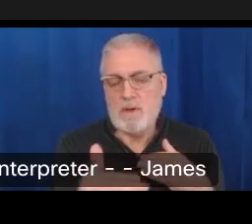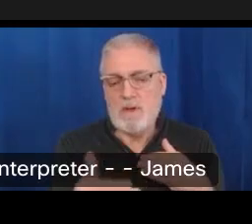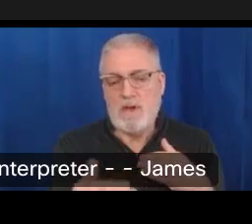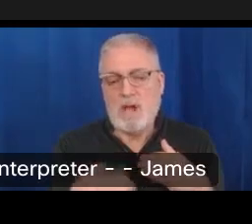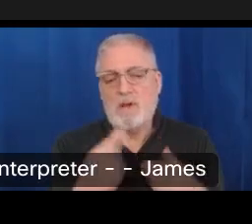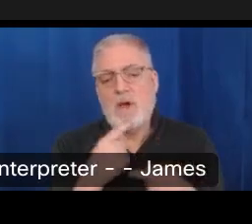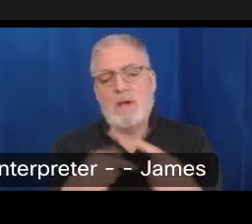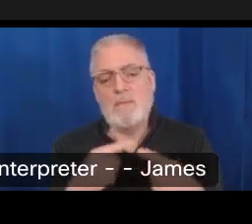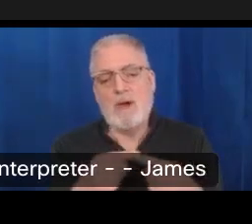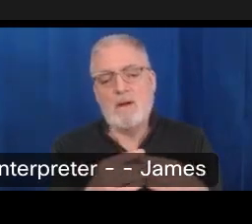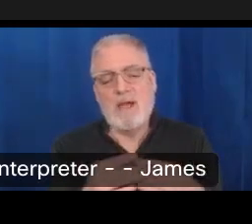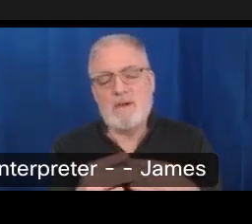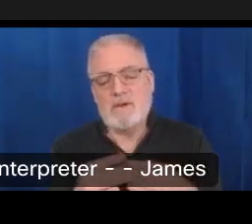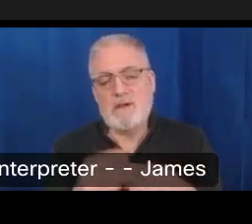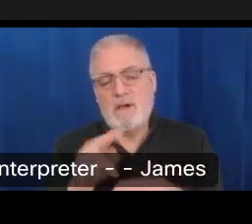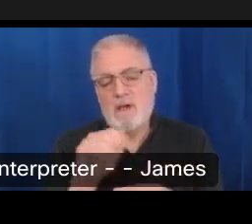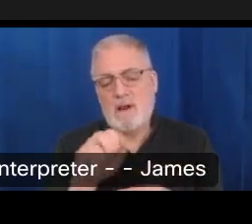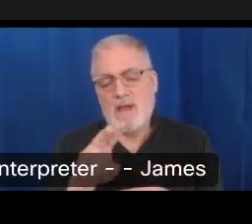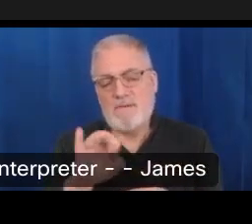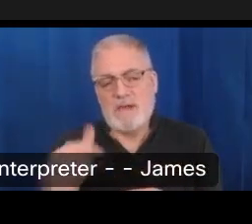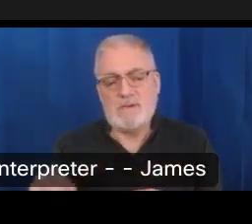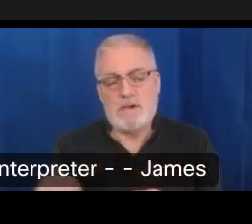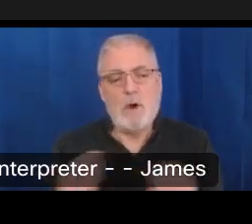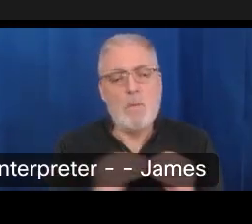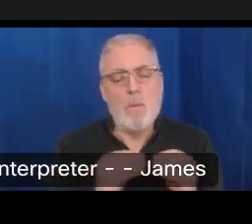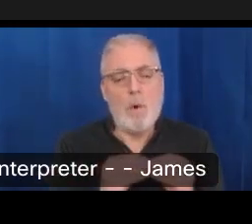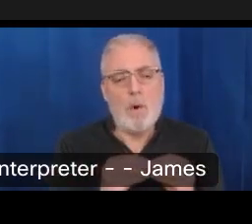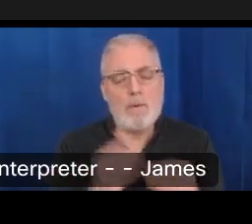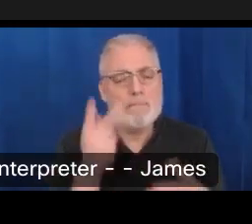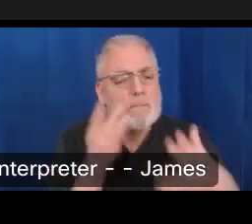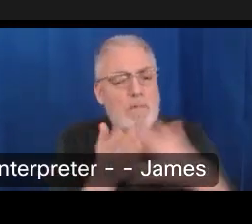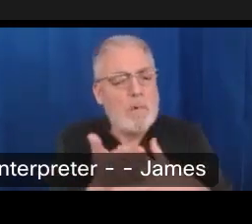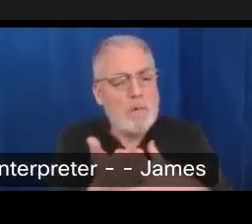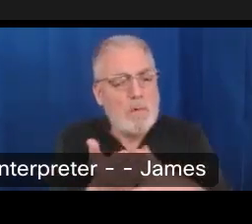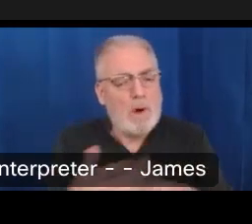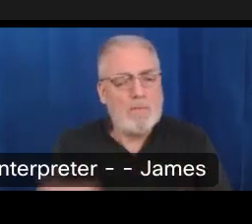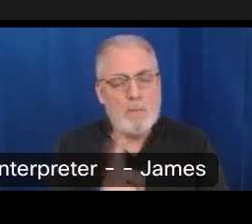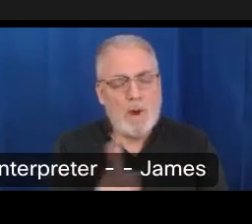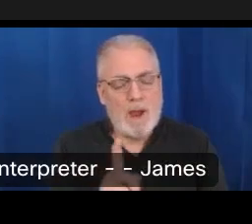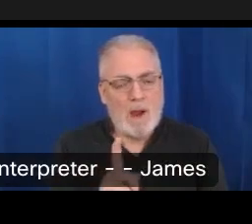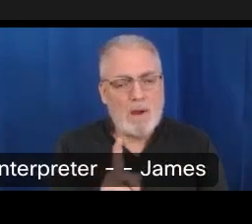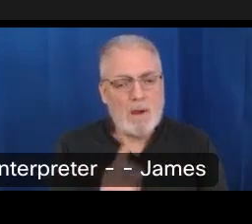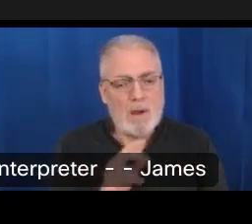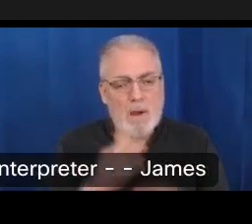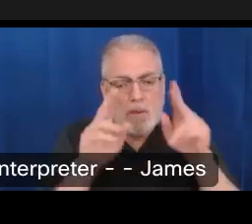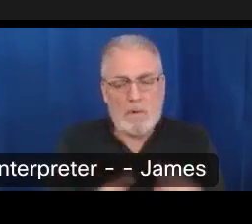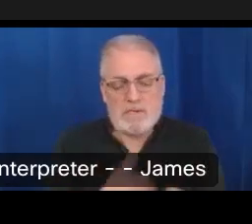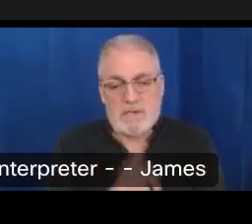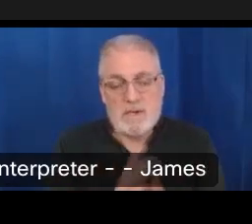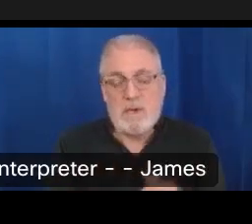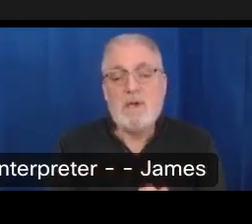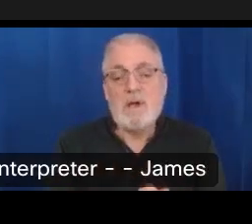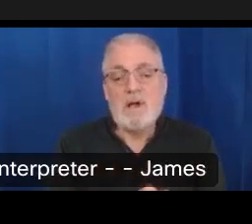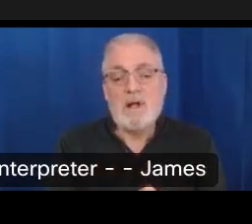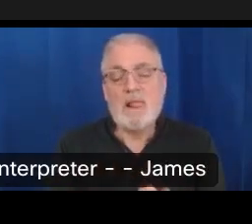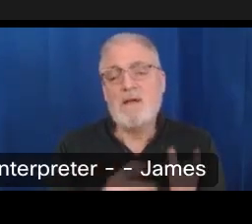more transparency of where you are. I think that would help with access, because a parent may, you